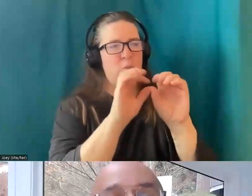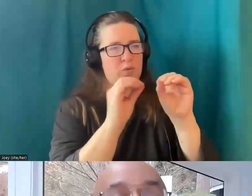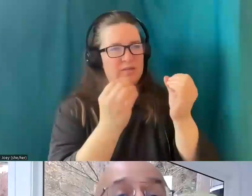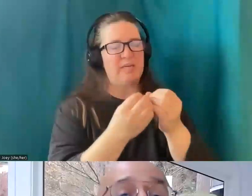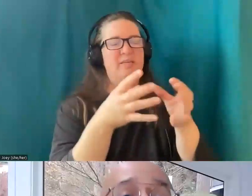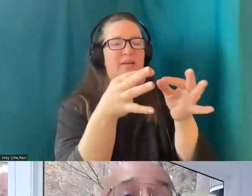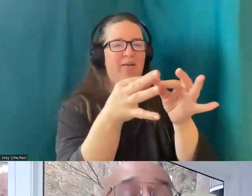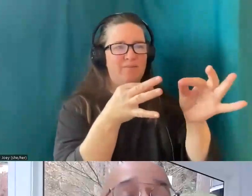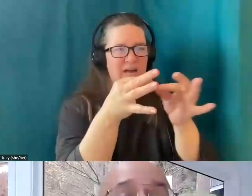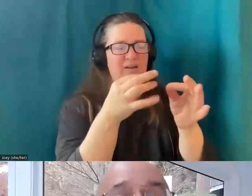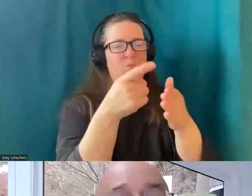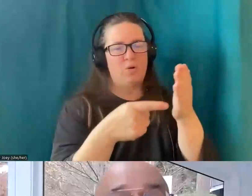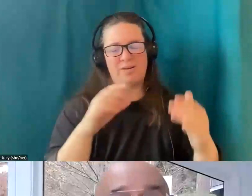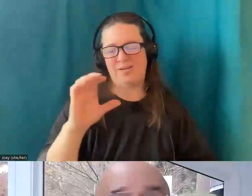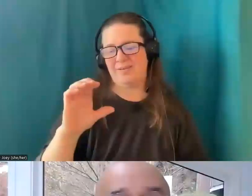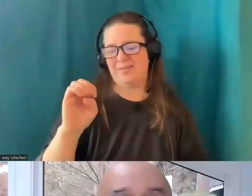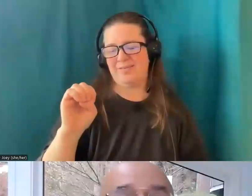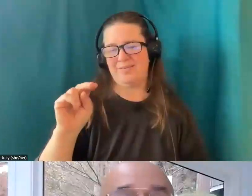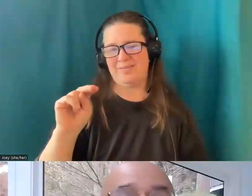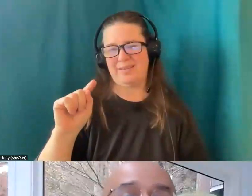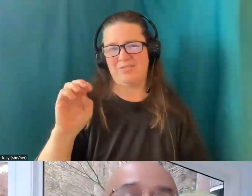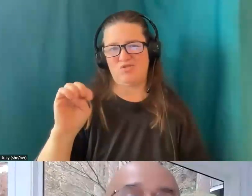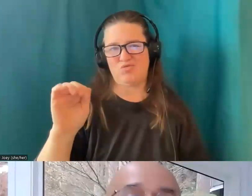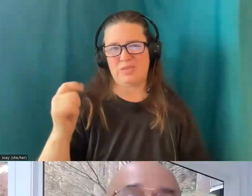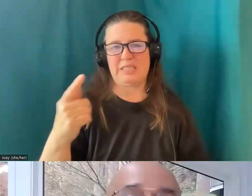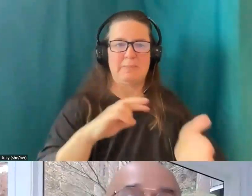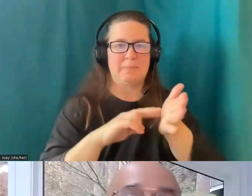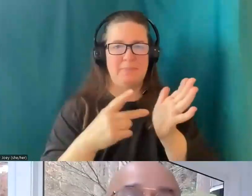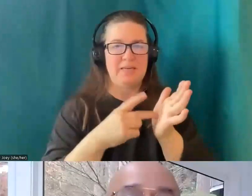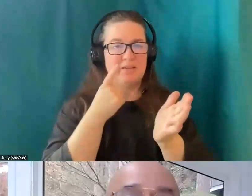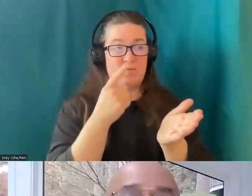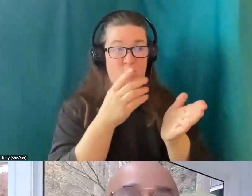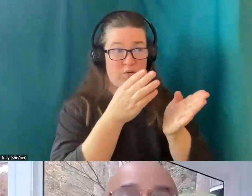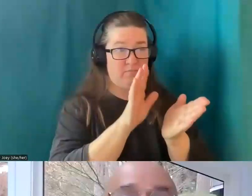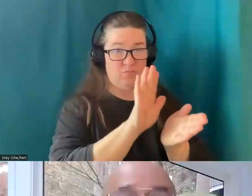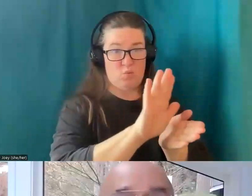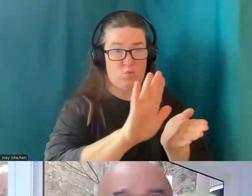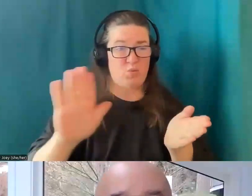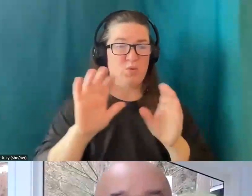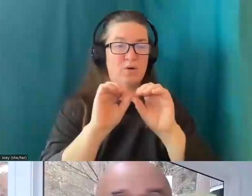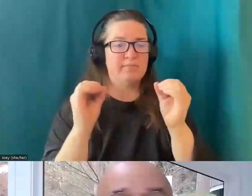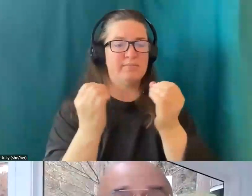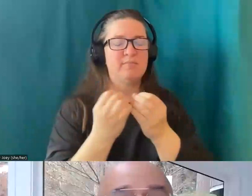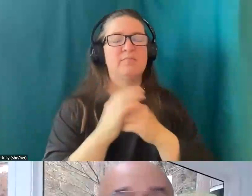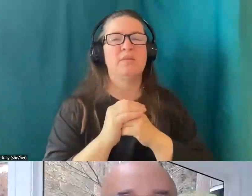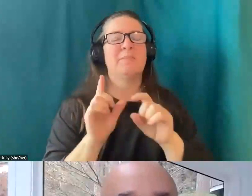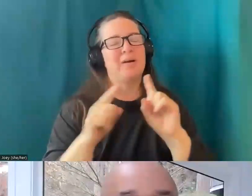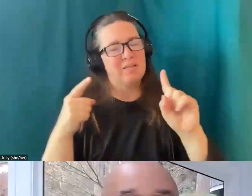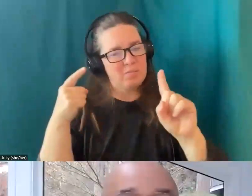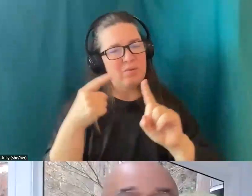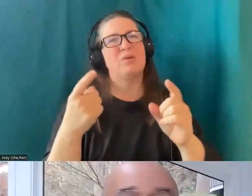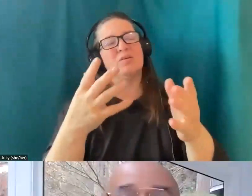centering means for them, but what we're trying to get at is organizations that prioritize